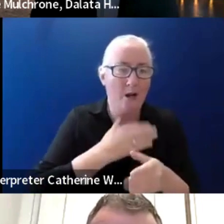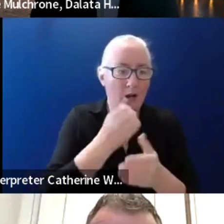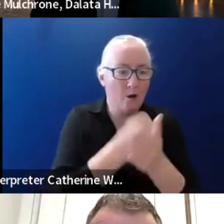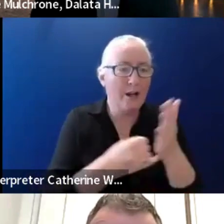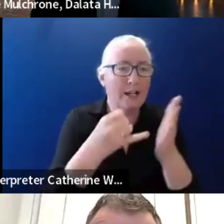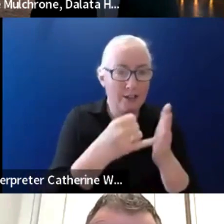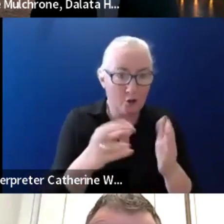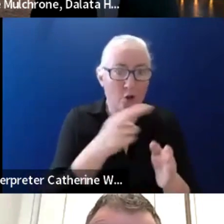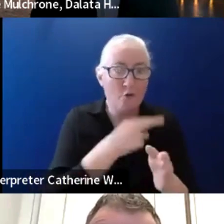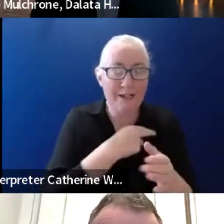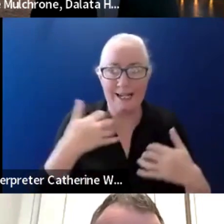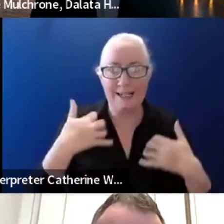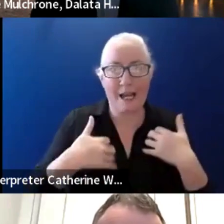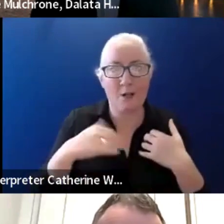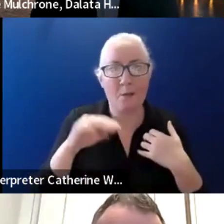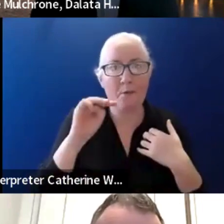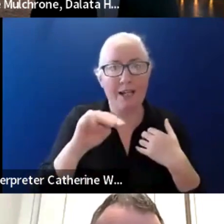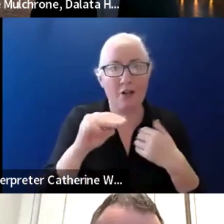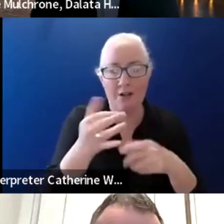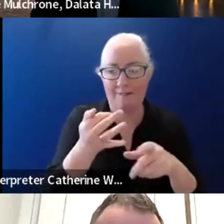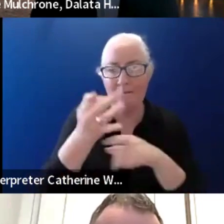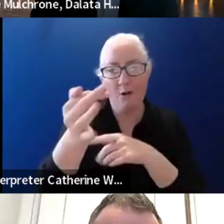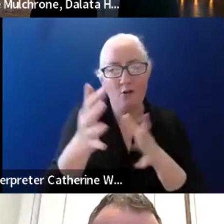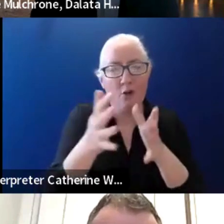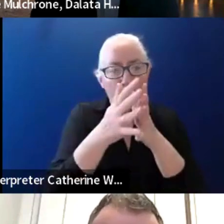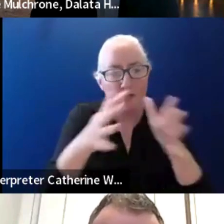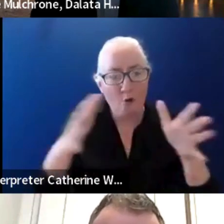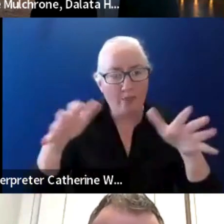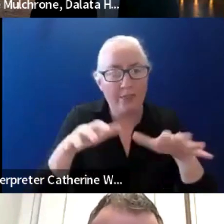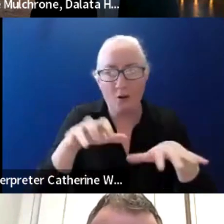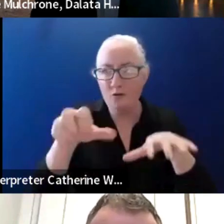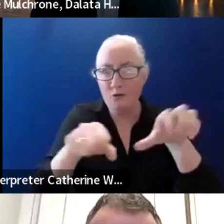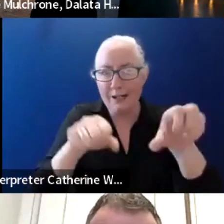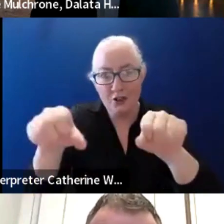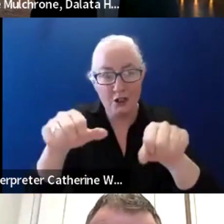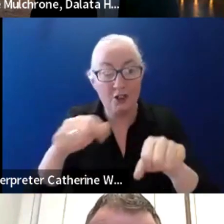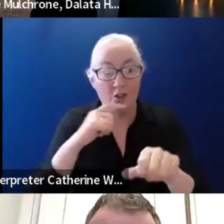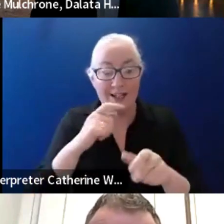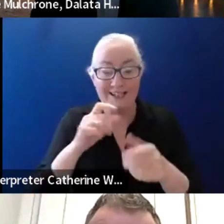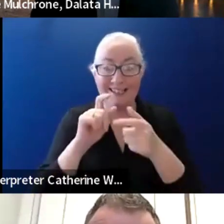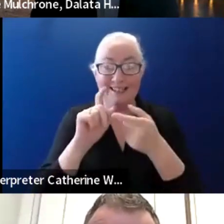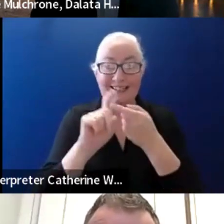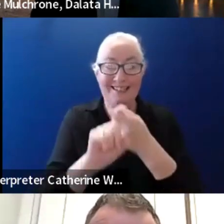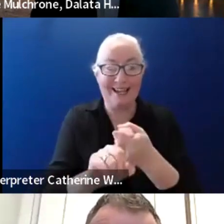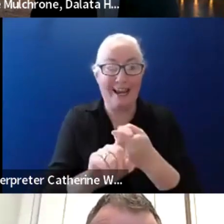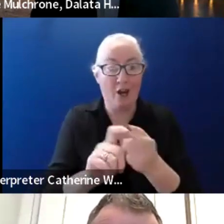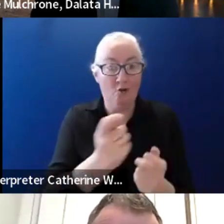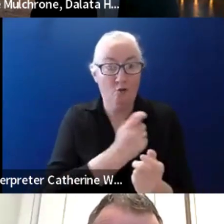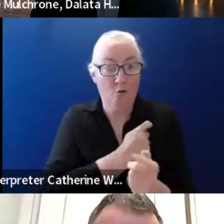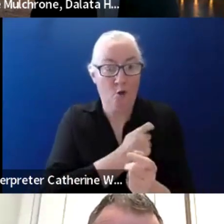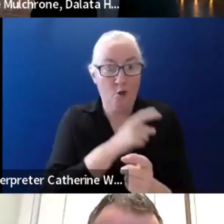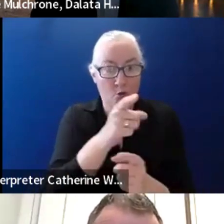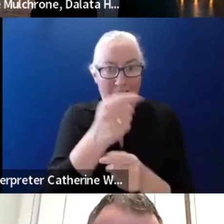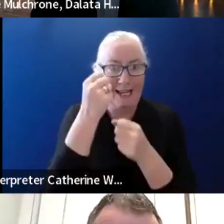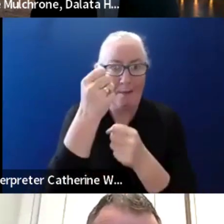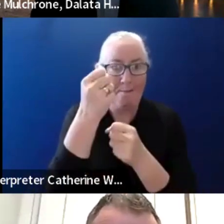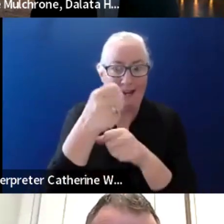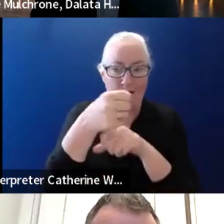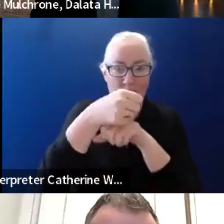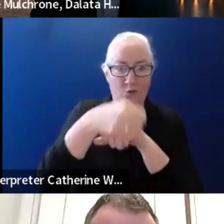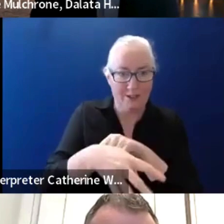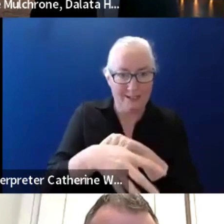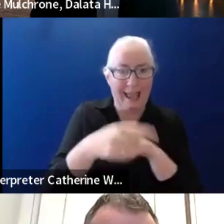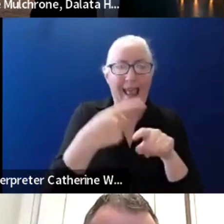really excited about the potential for future growth and reach, hopefully by staying true to the campaign's authentic roots and while embracing